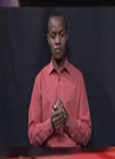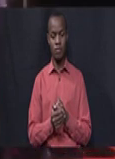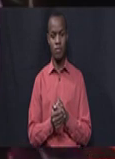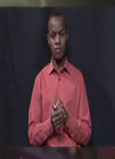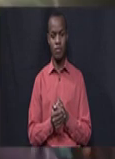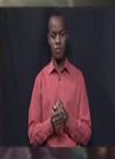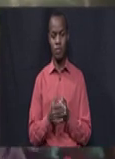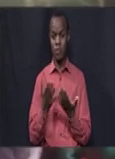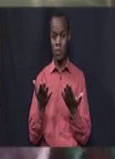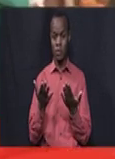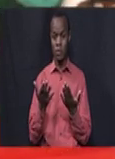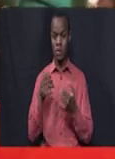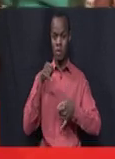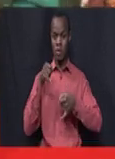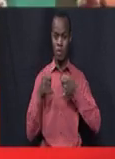modeling